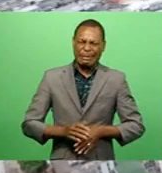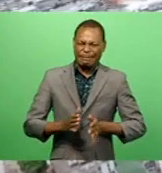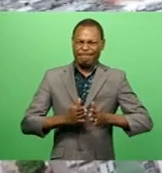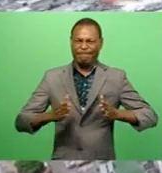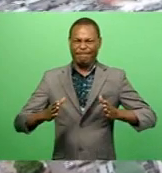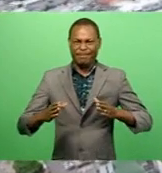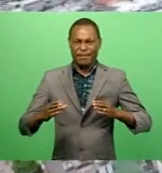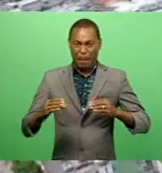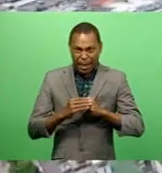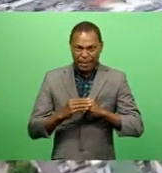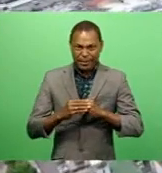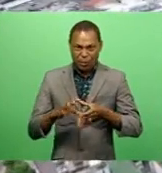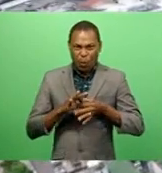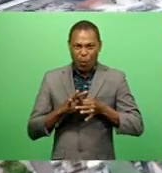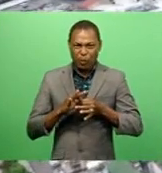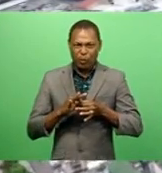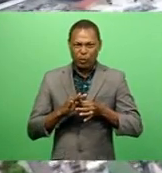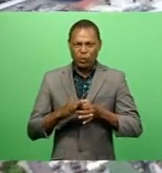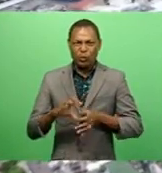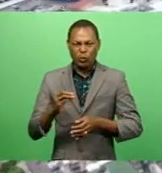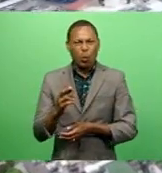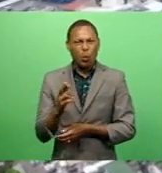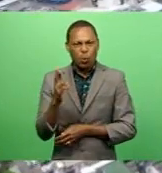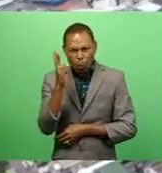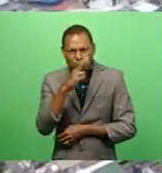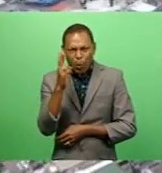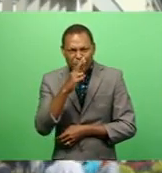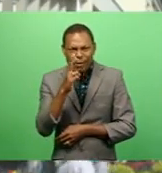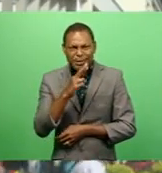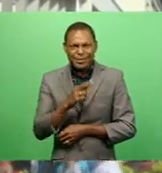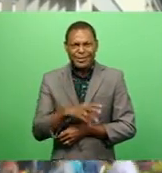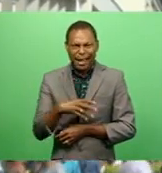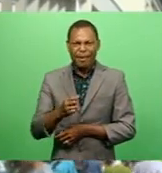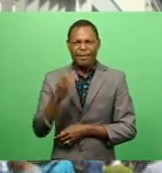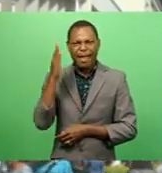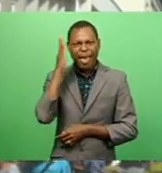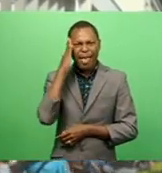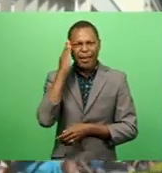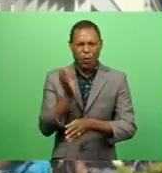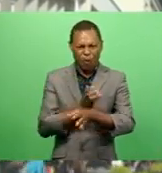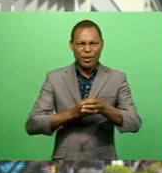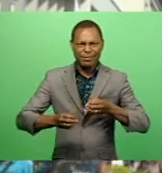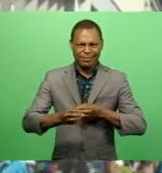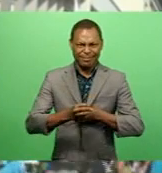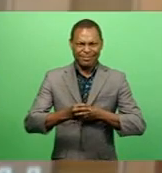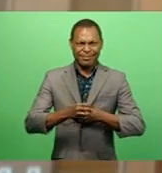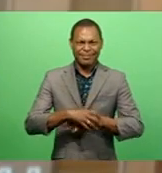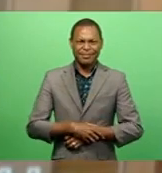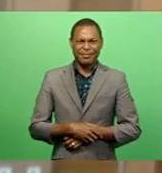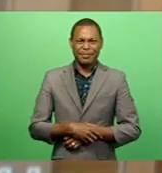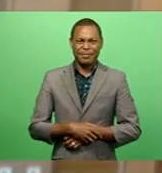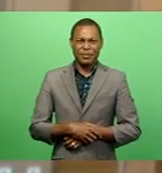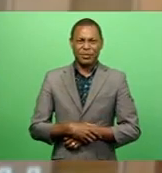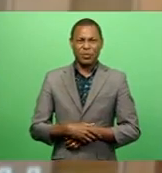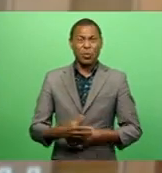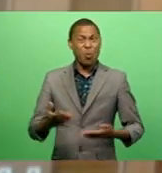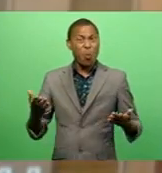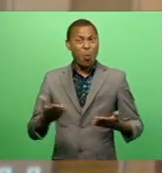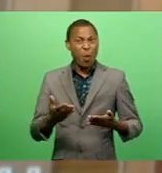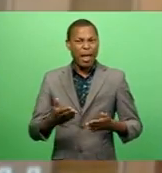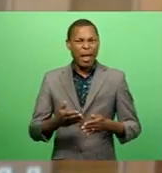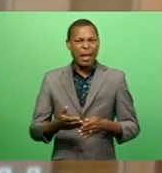banks, because determinations on risk are always made by the head office. And if your head office is sitting outside of